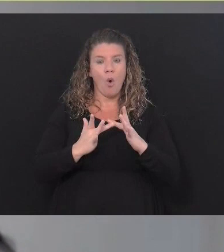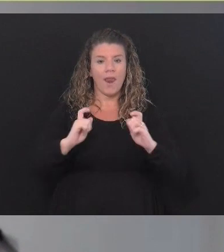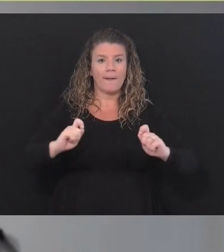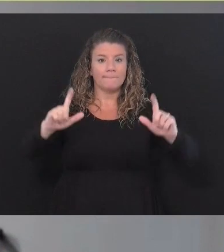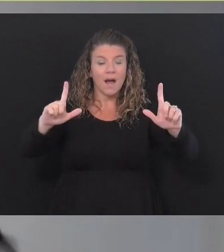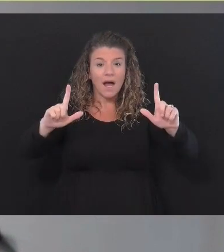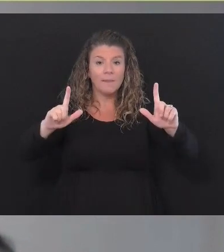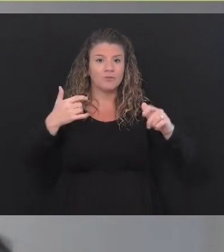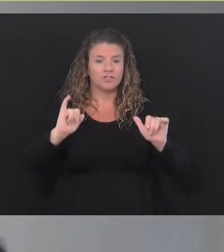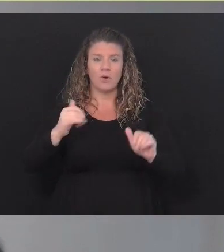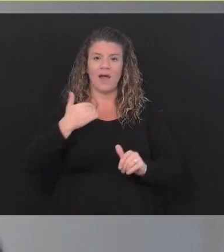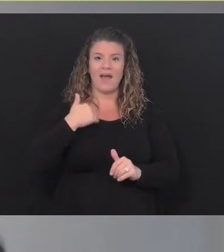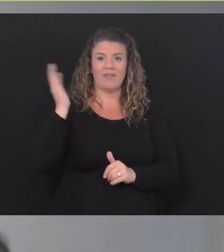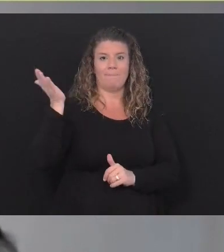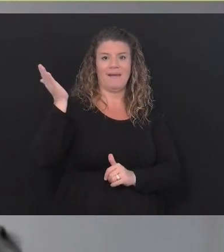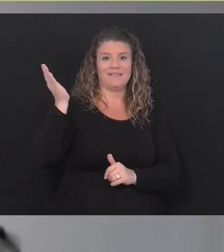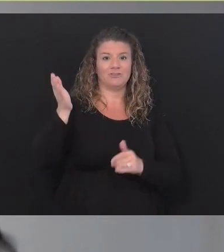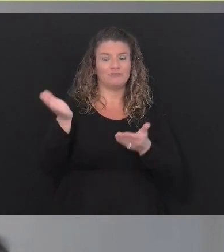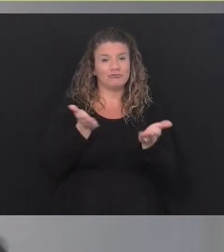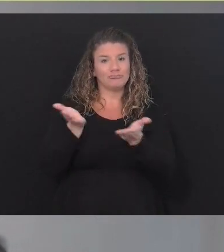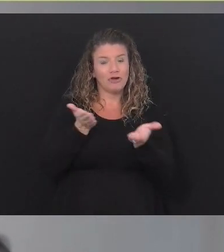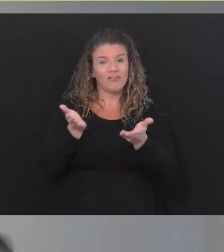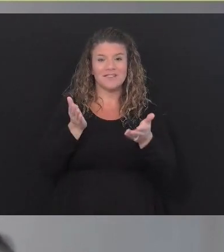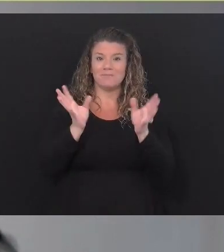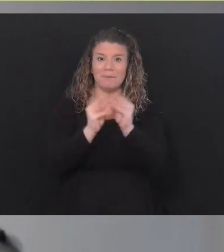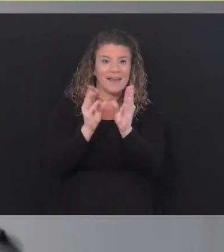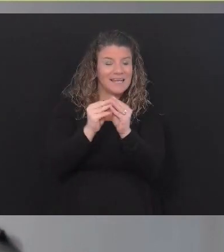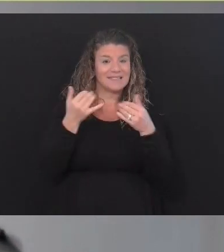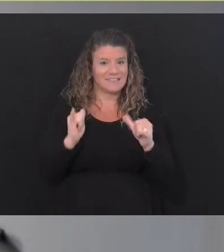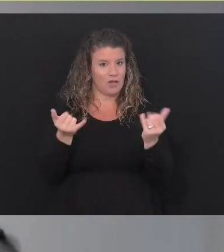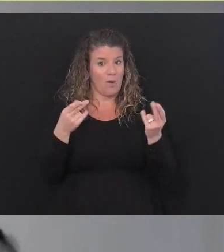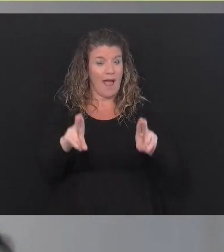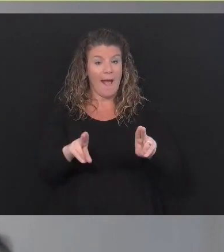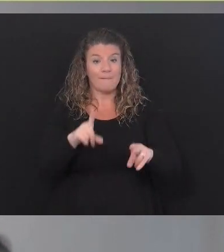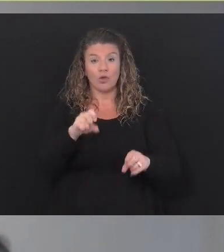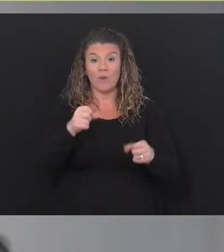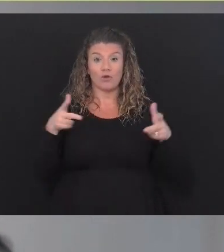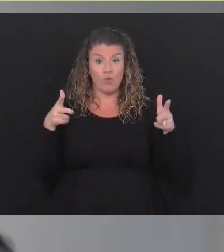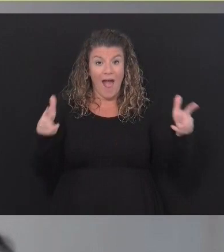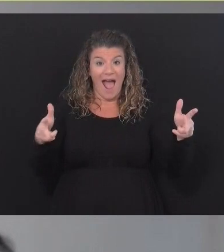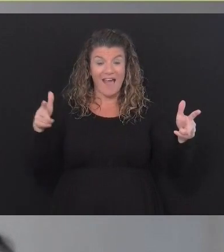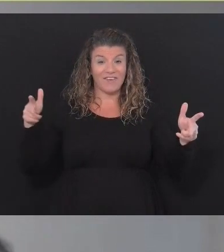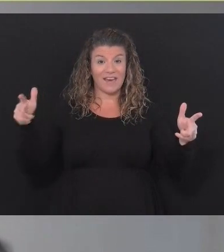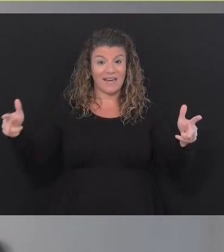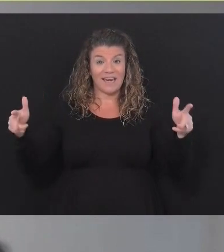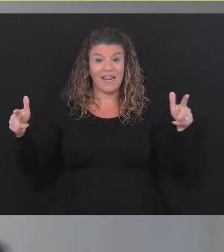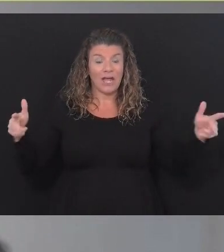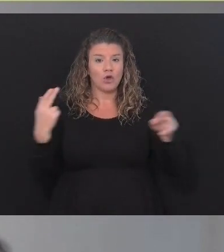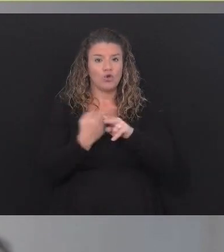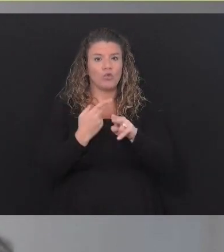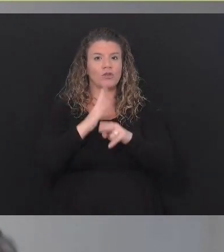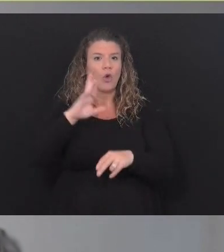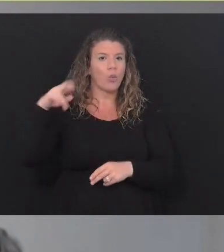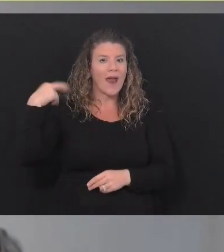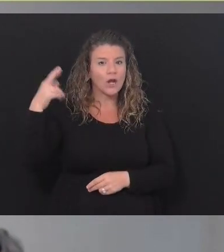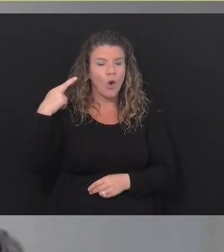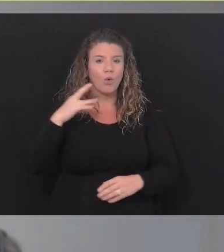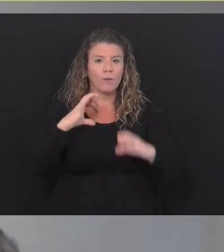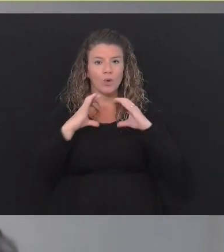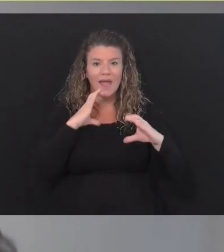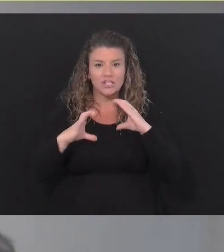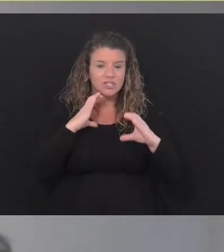delivery of services and meetings, to drive-in worship using low-frequency radio